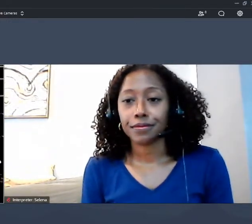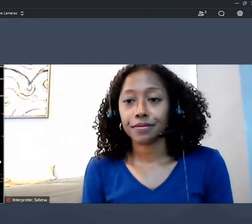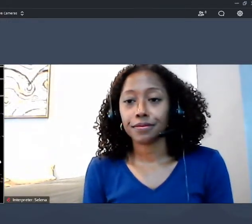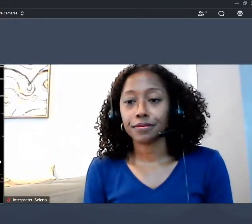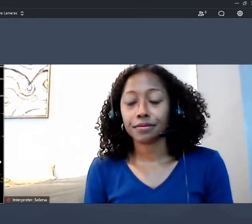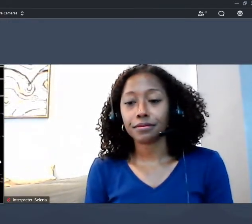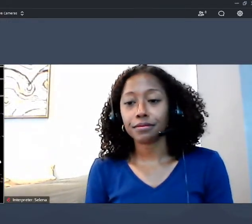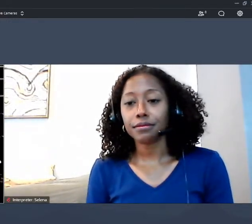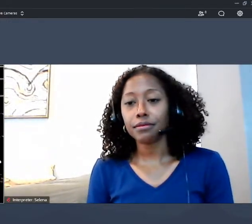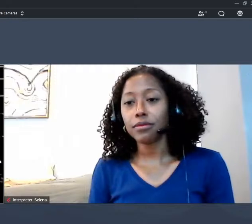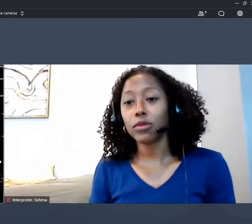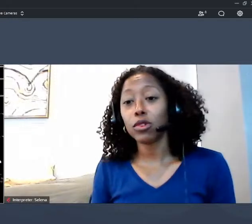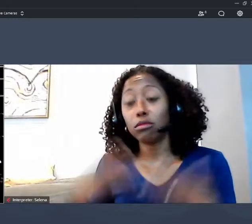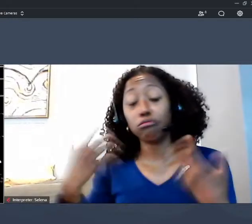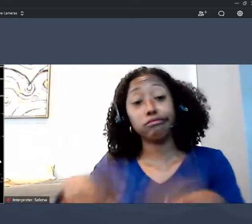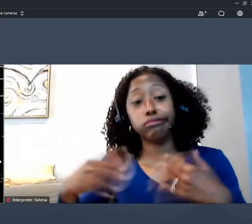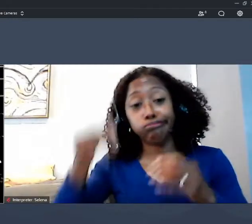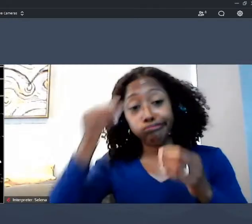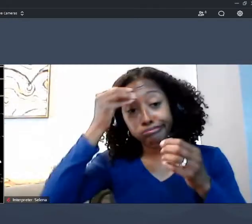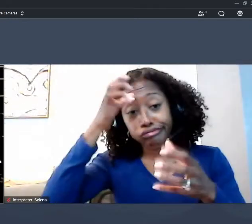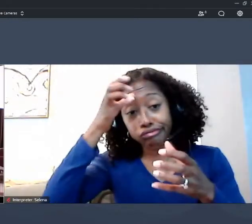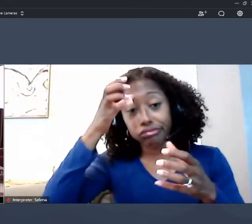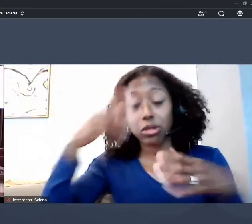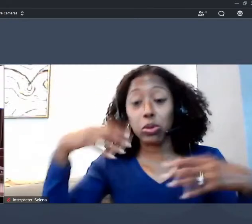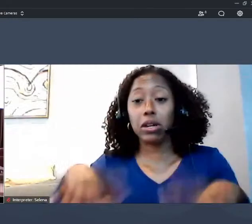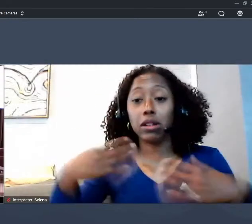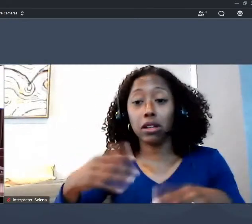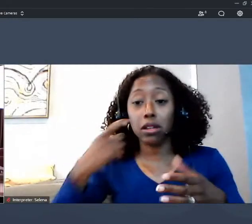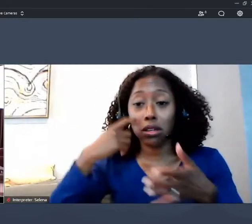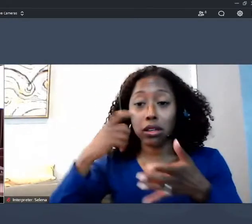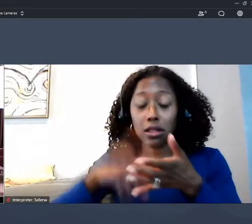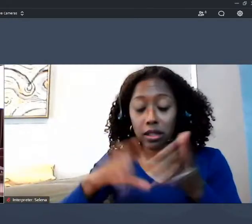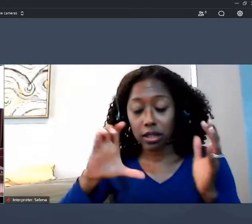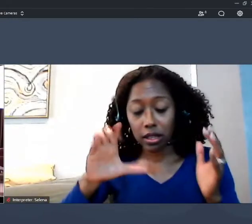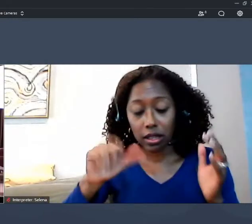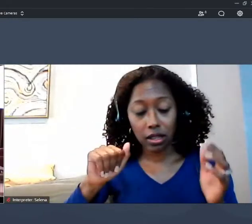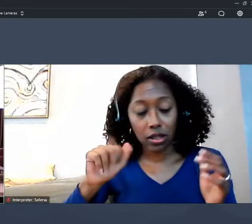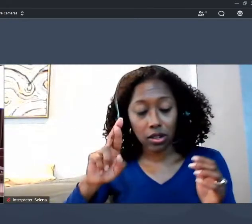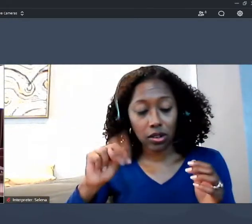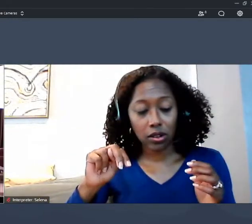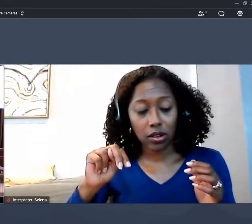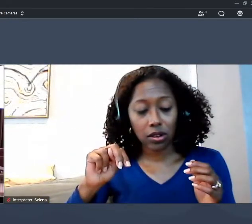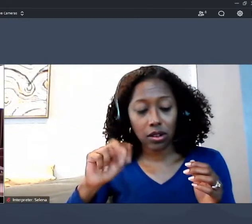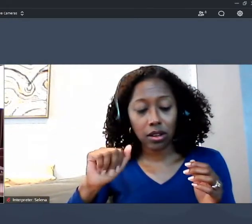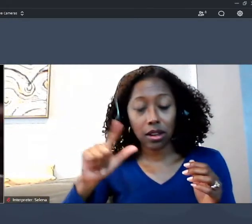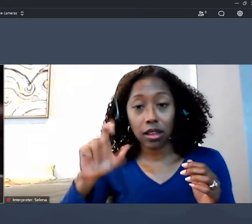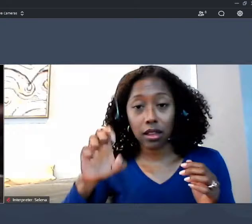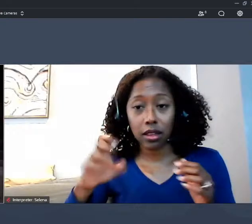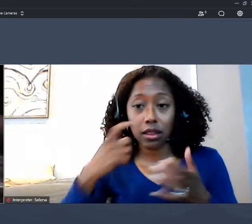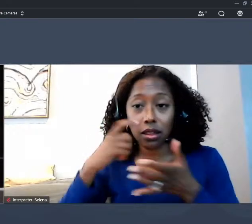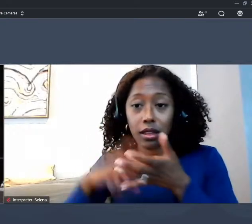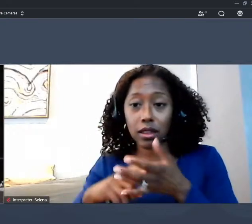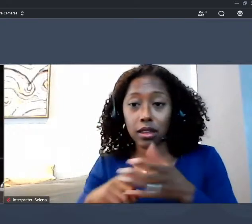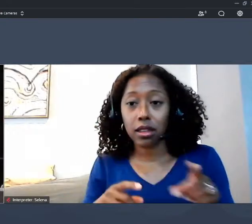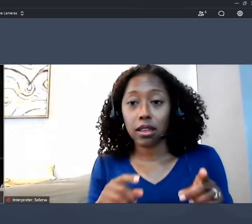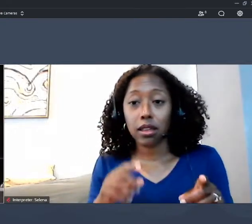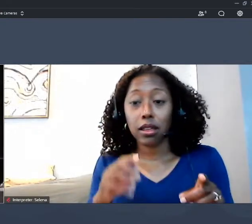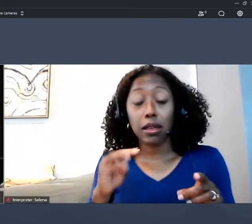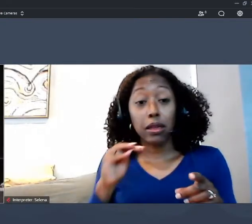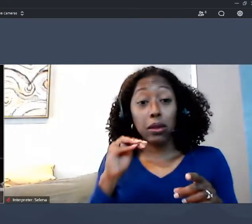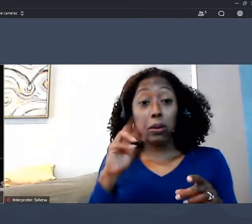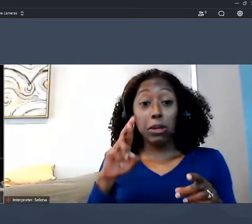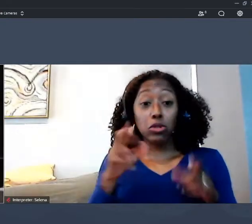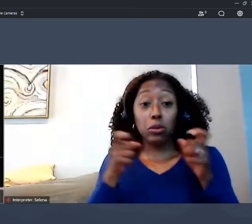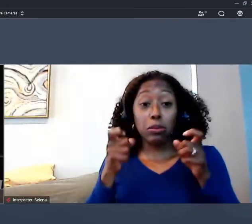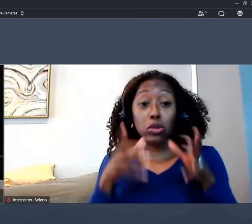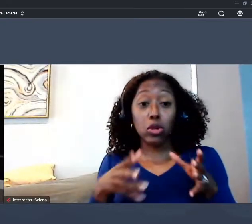you. Are a wealth of knowledge, sir. Councilman Canale, you're recognized. Thank you, Mr. Chairman, and thank you, Mr. Administrator. That was very well